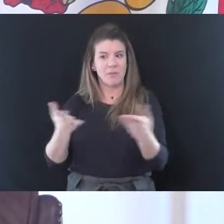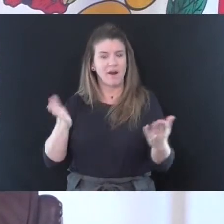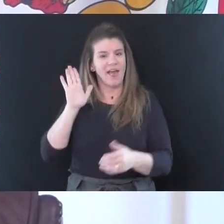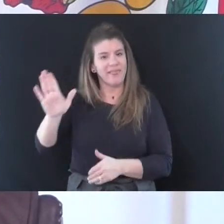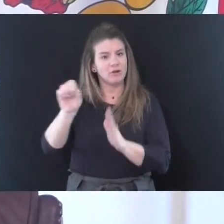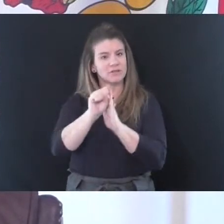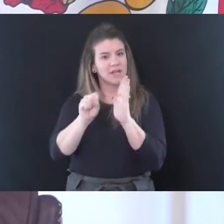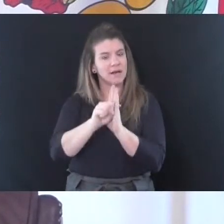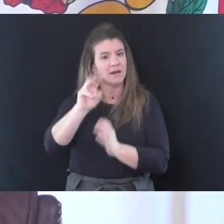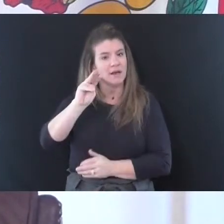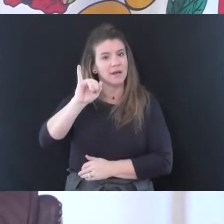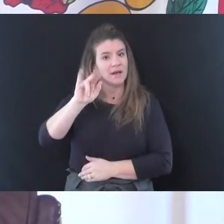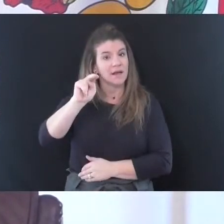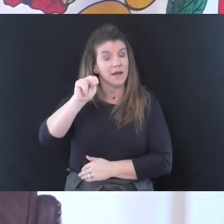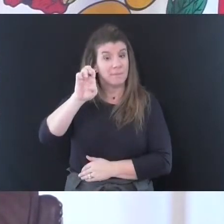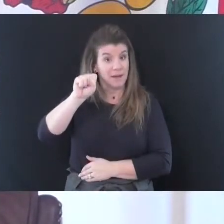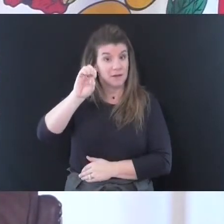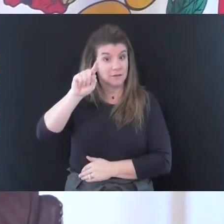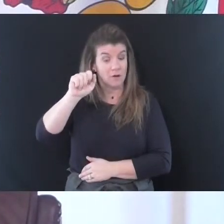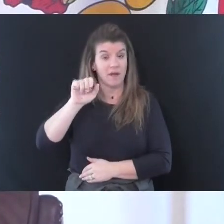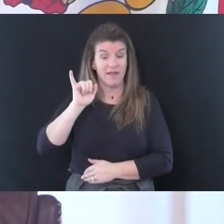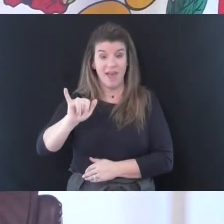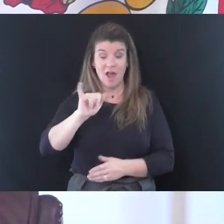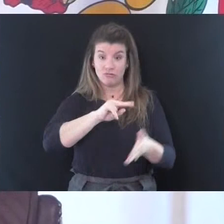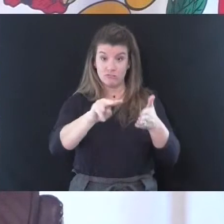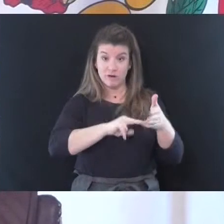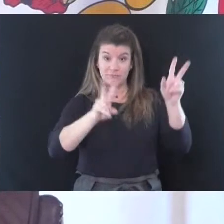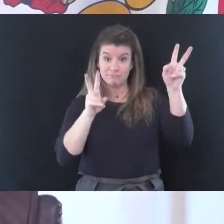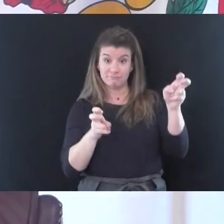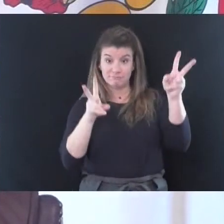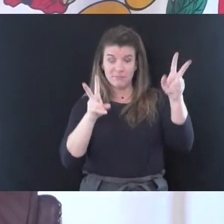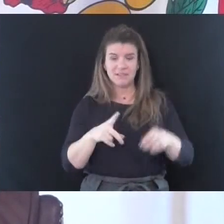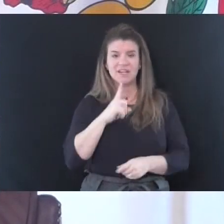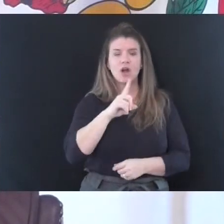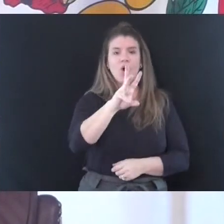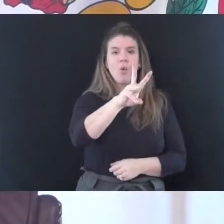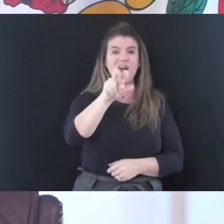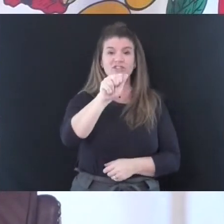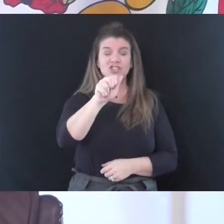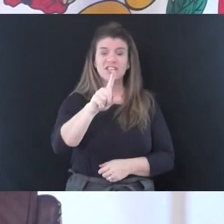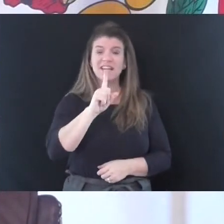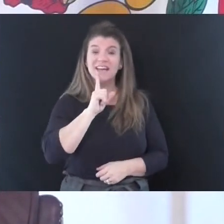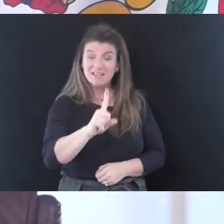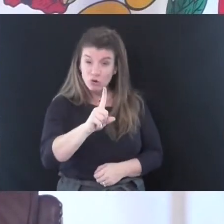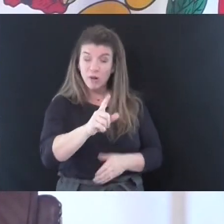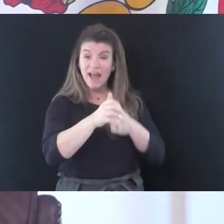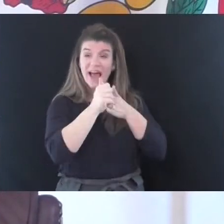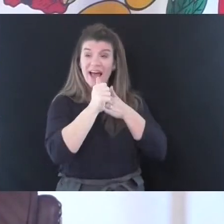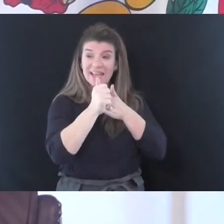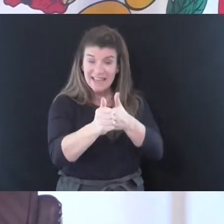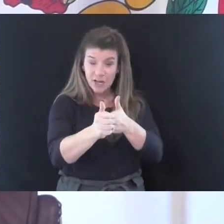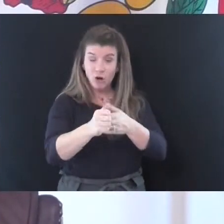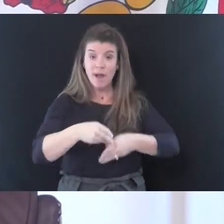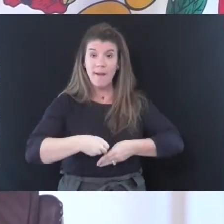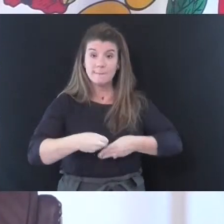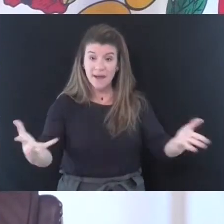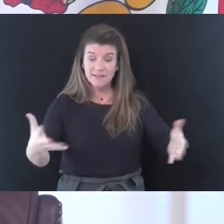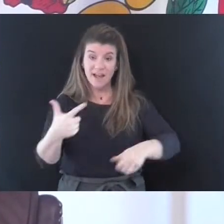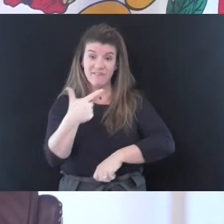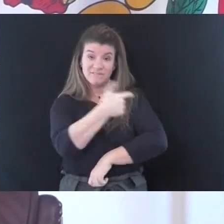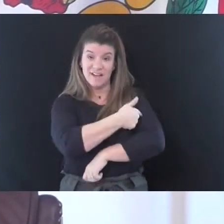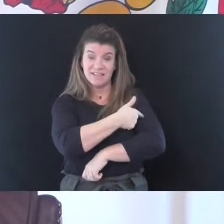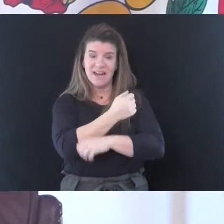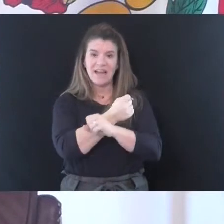Minnesota. The letter reads, West Virginia has been a leader in distributing vaccines